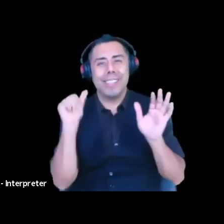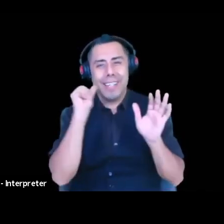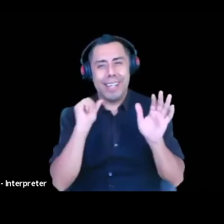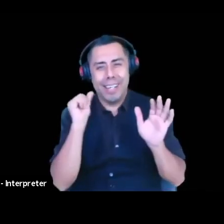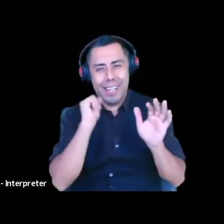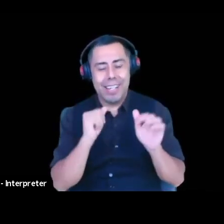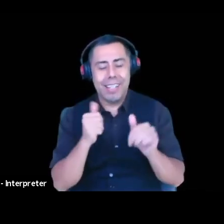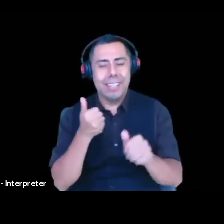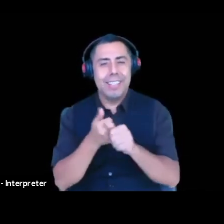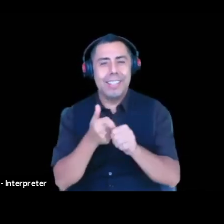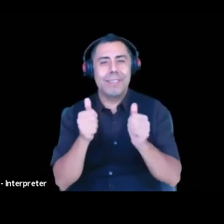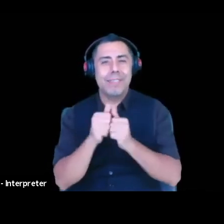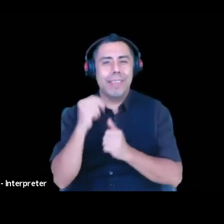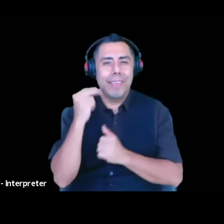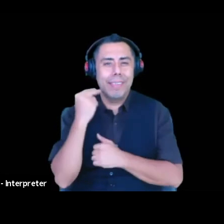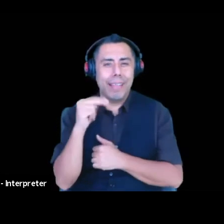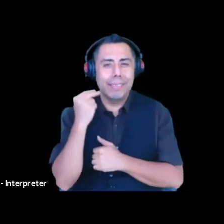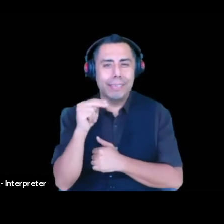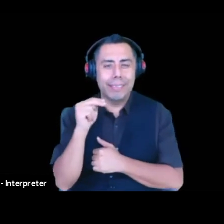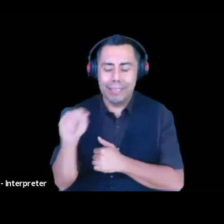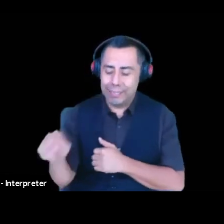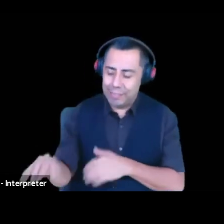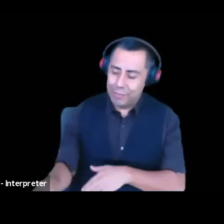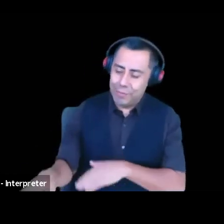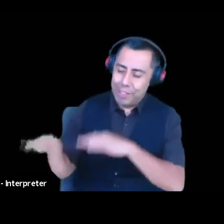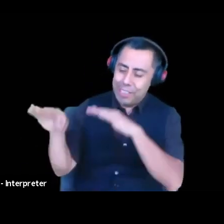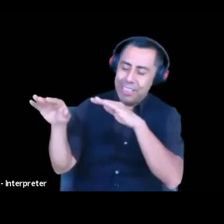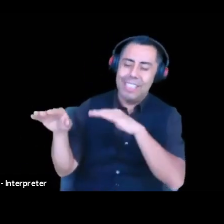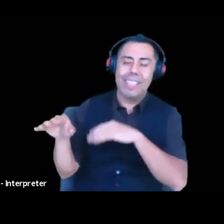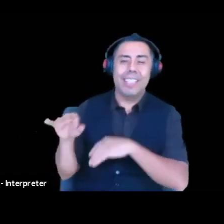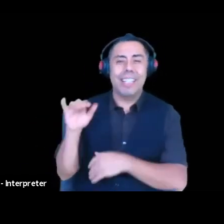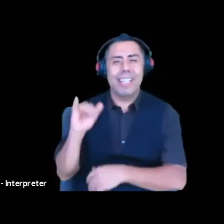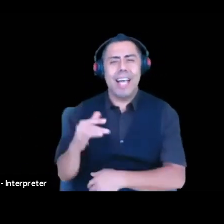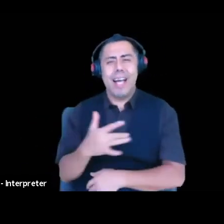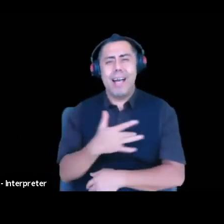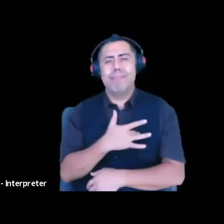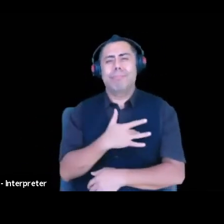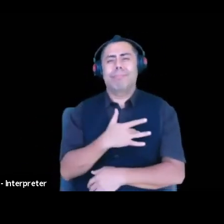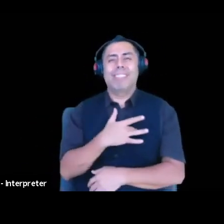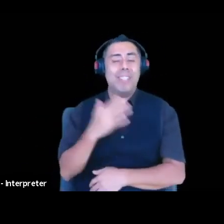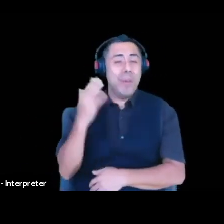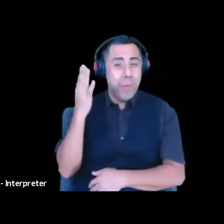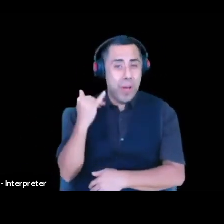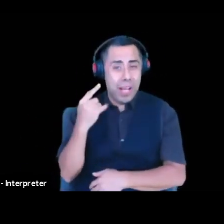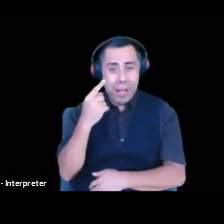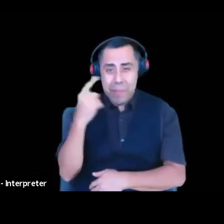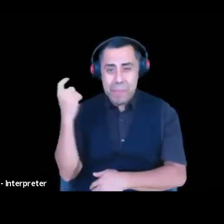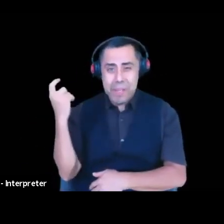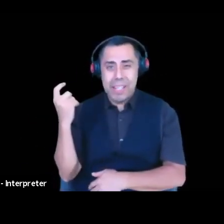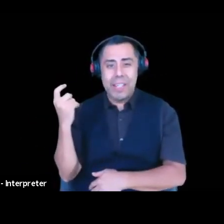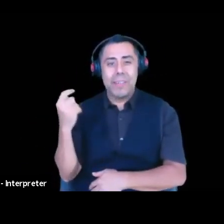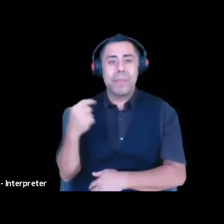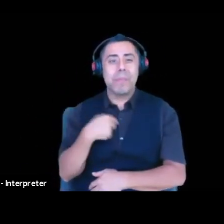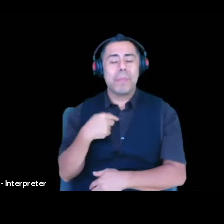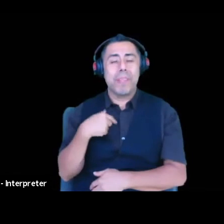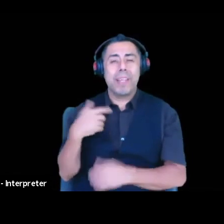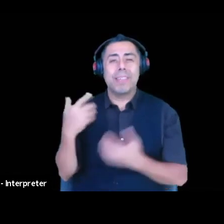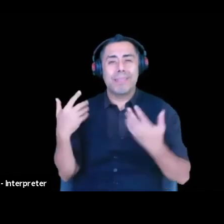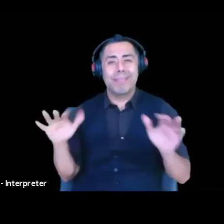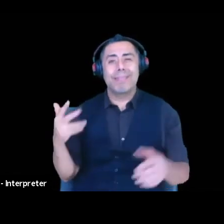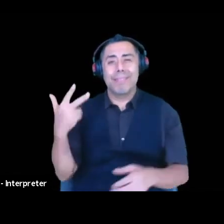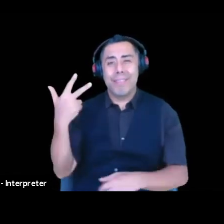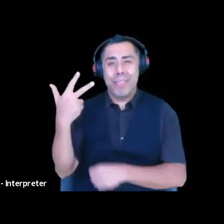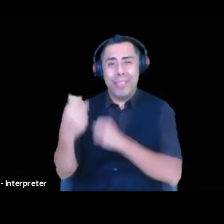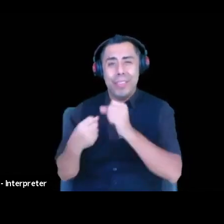raising her niece. And, you know, it touched me a lot because I spent 3 years raising my niece